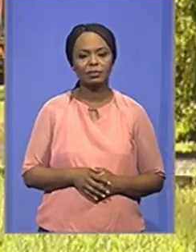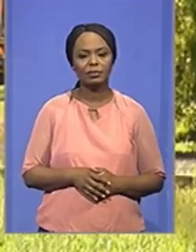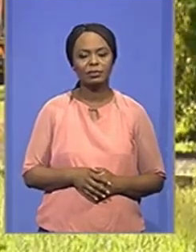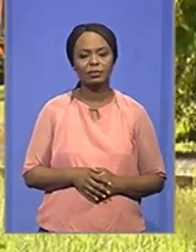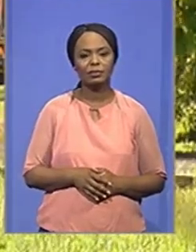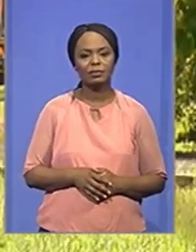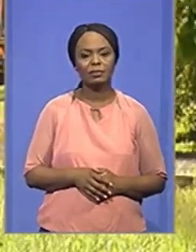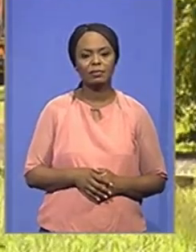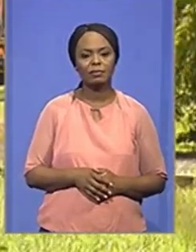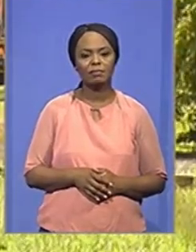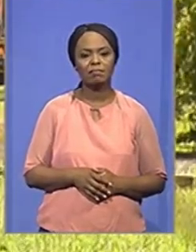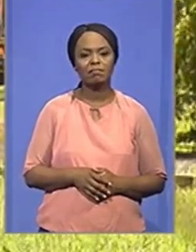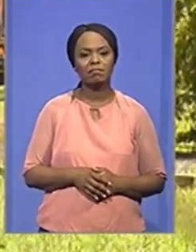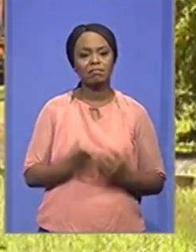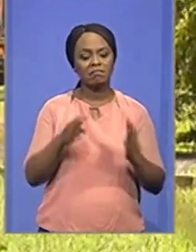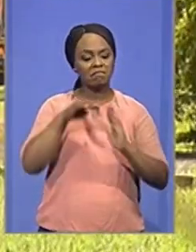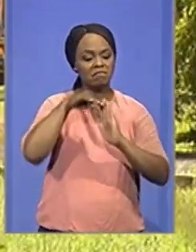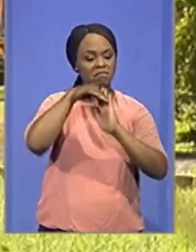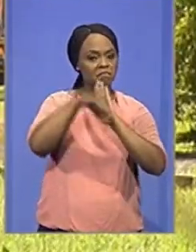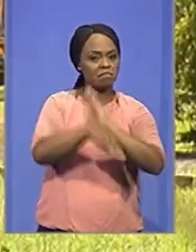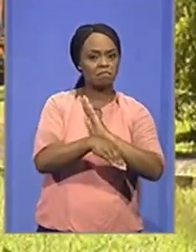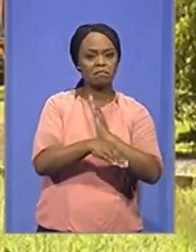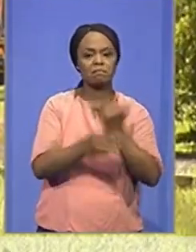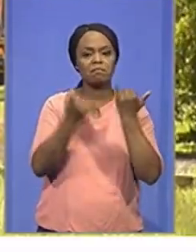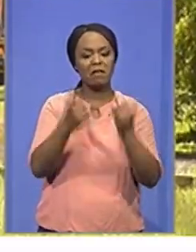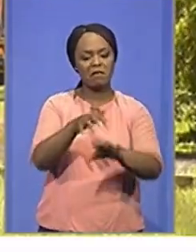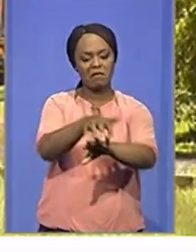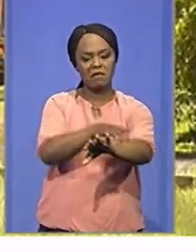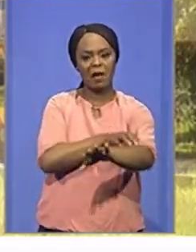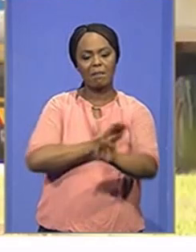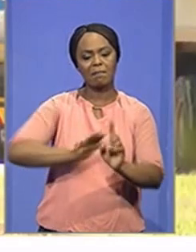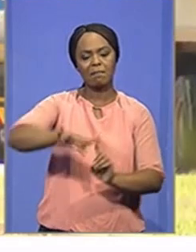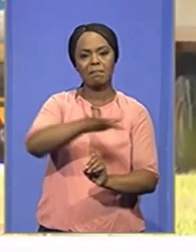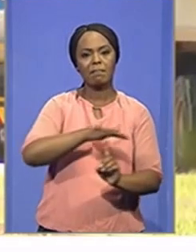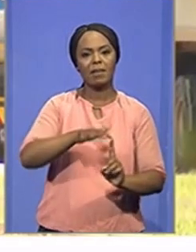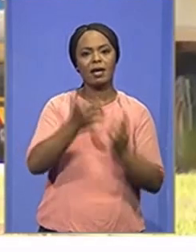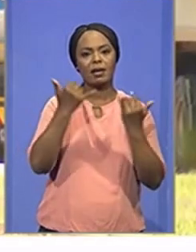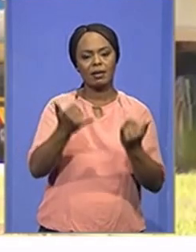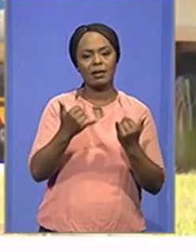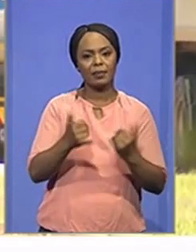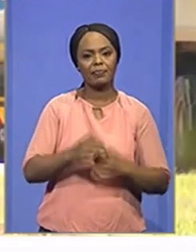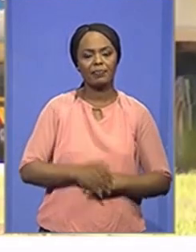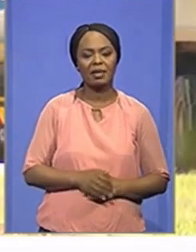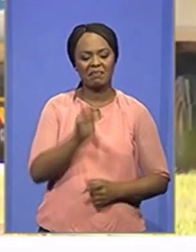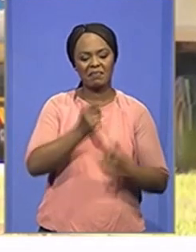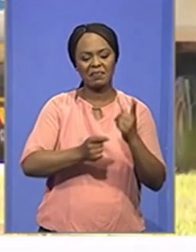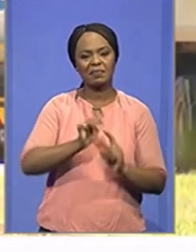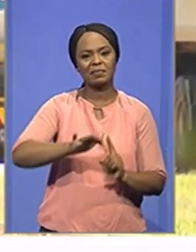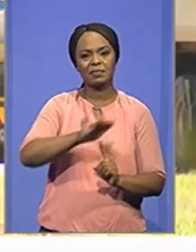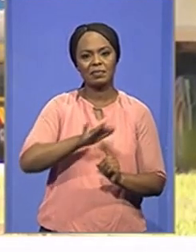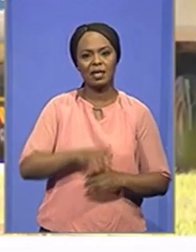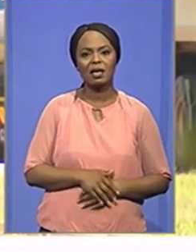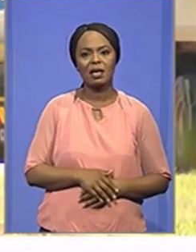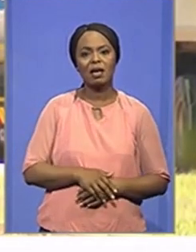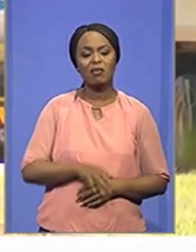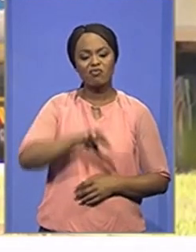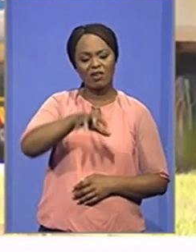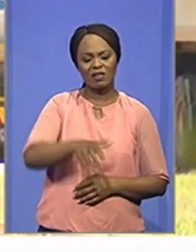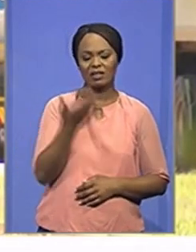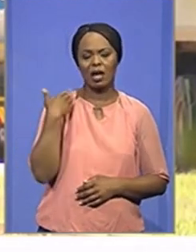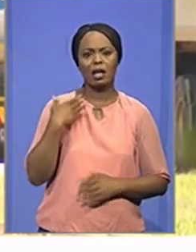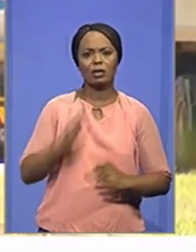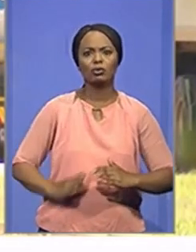Mathata go phutlhama ga madirelo a tsweletsang mashi mo Northwest. Profense eno e ne e le kwa setlhoeng mo nageng mo go